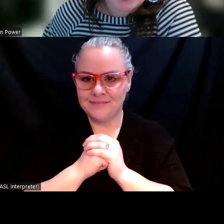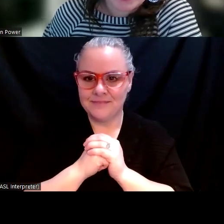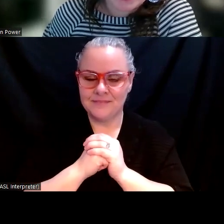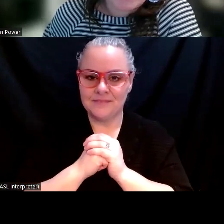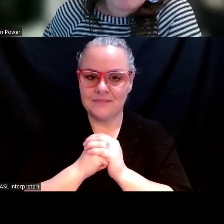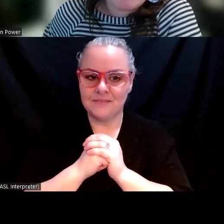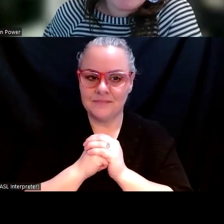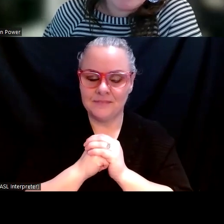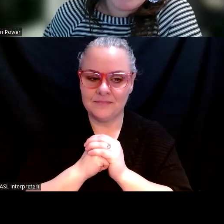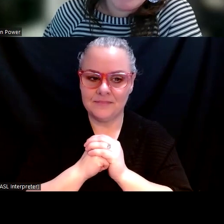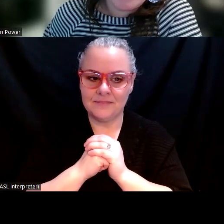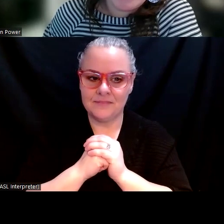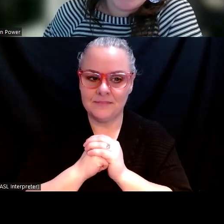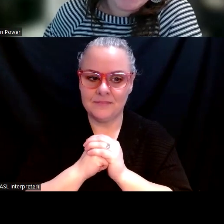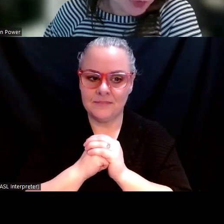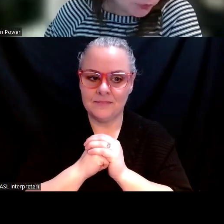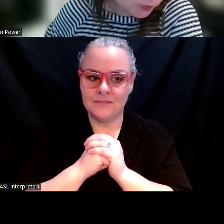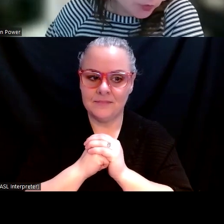So